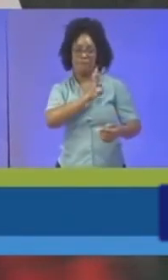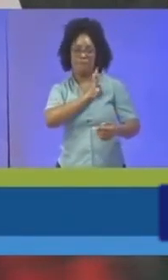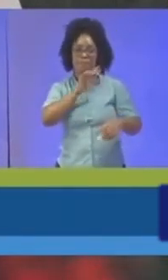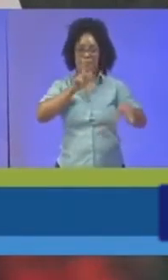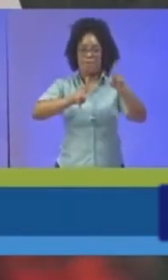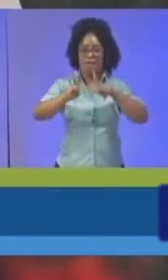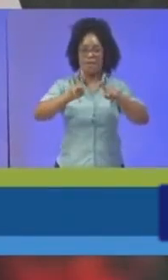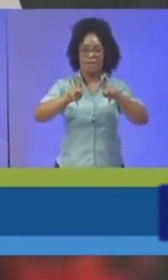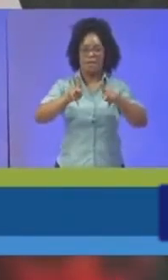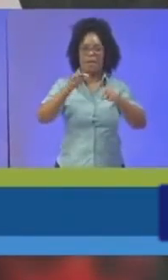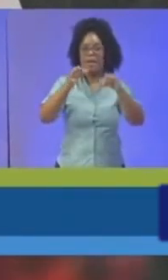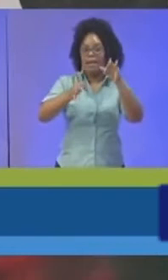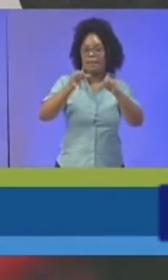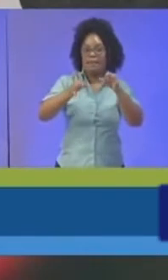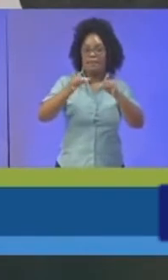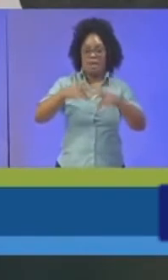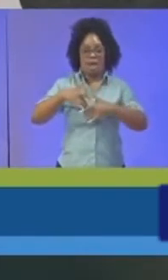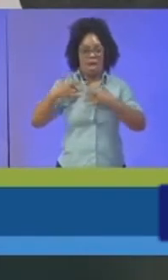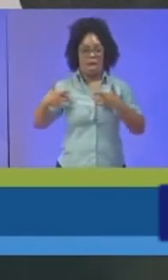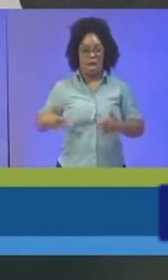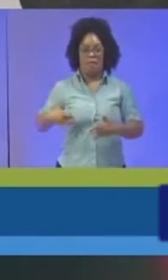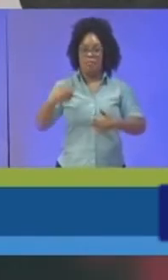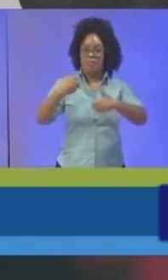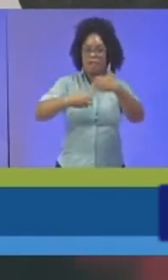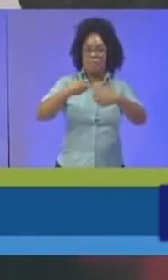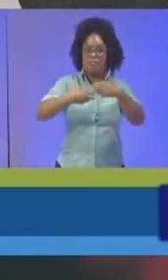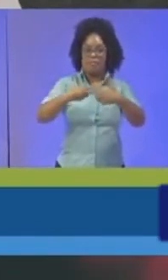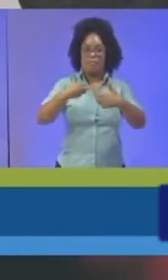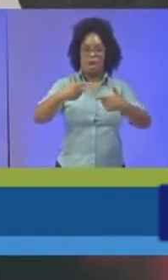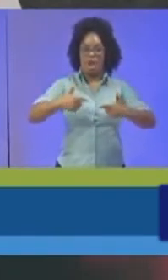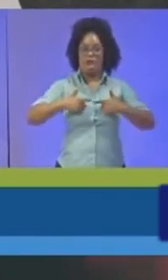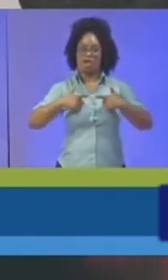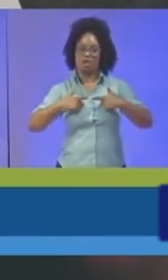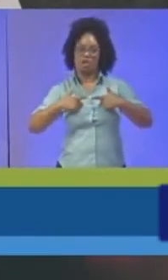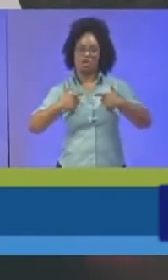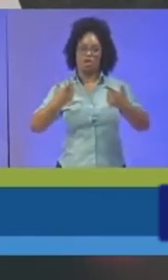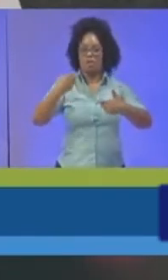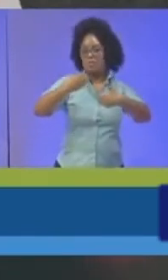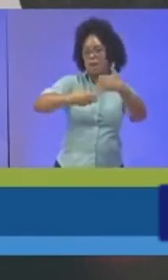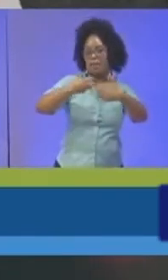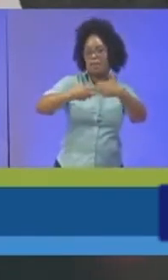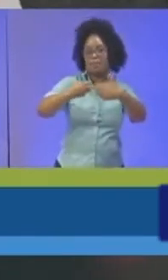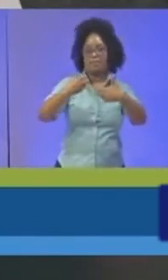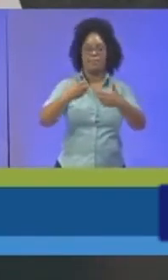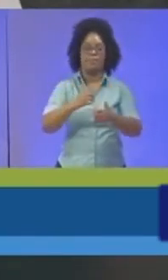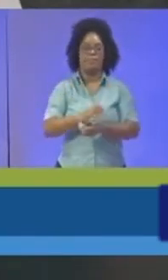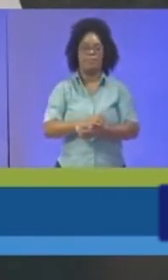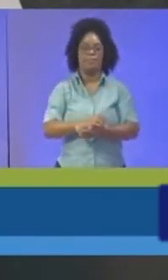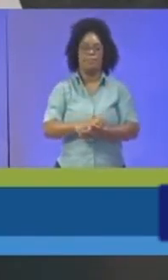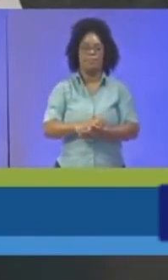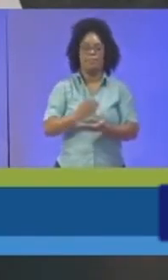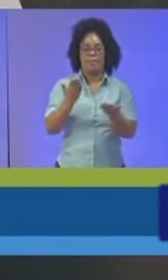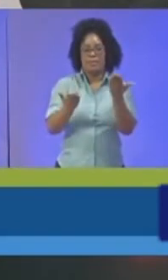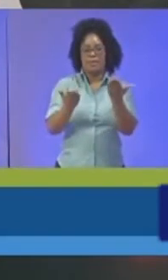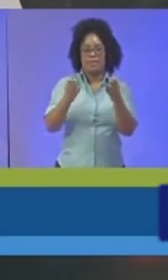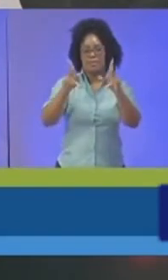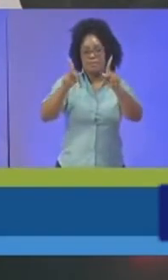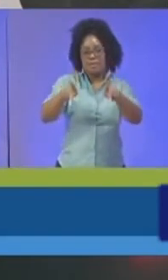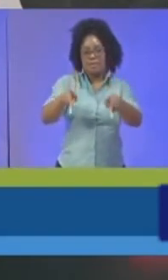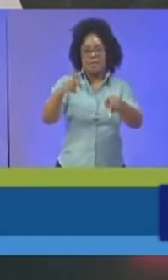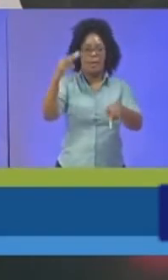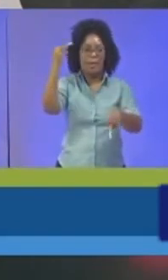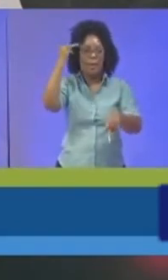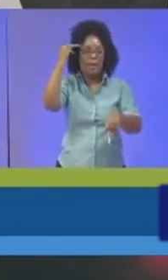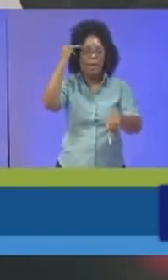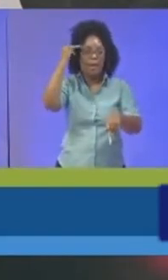we had a lung specialist. We know that COVID had many psychiatric complications as well as